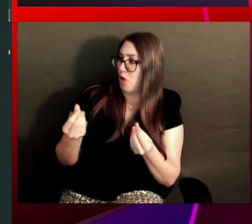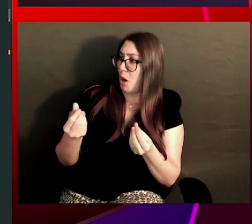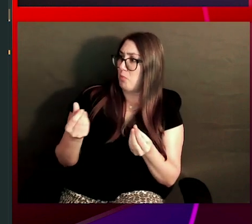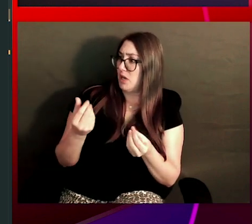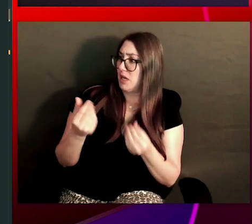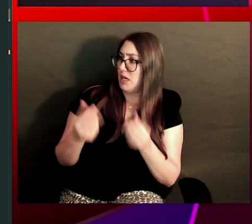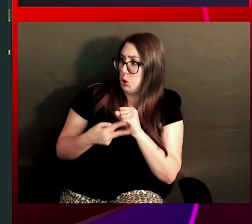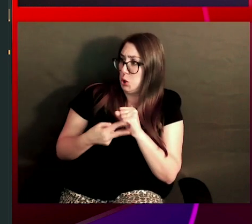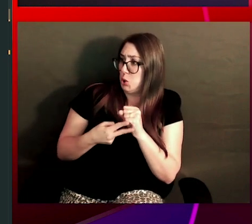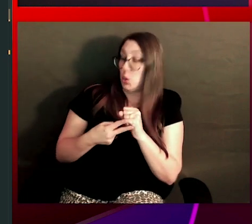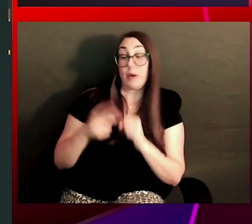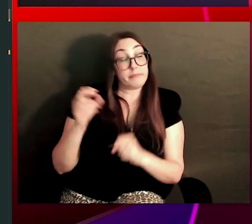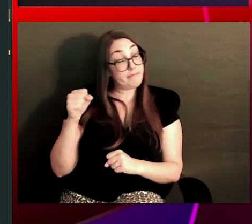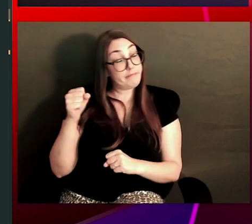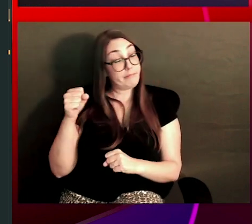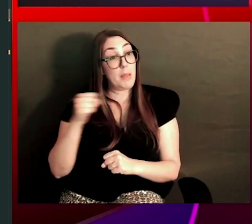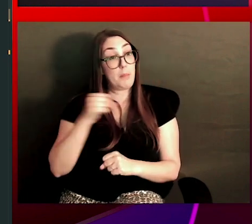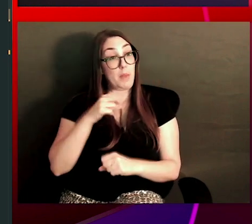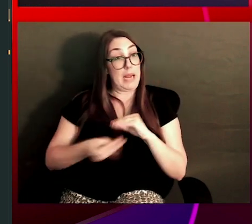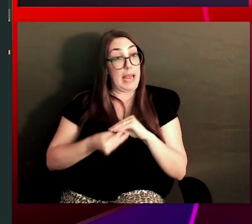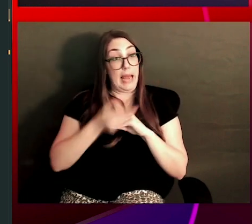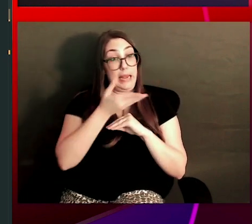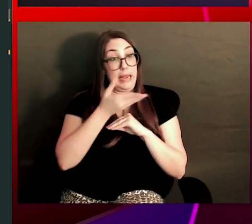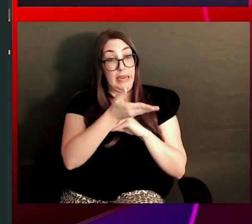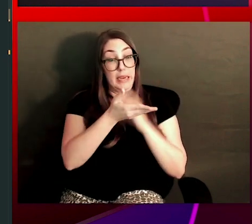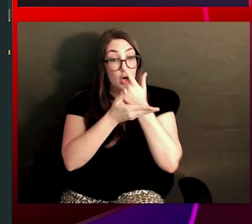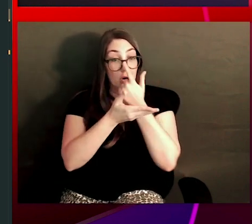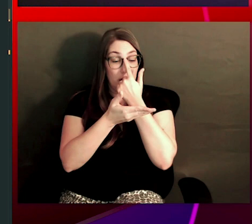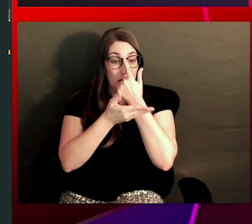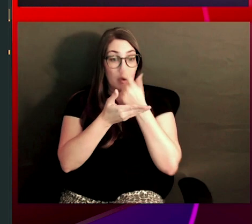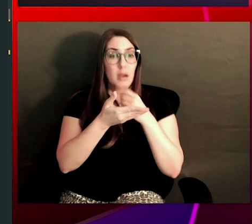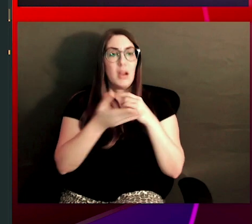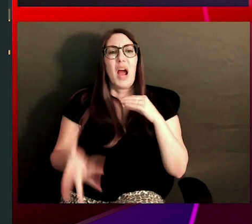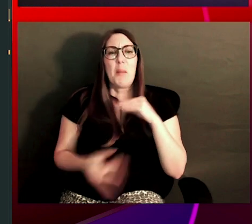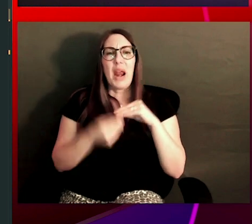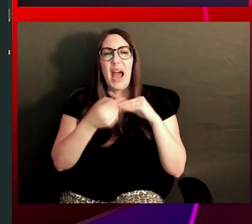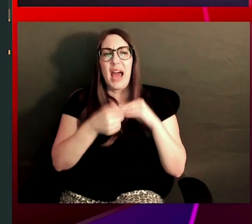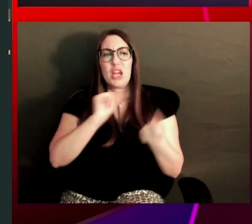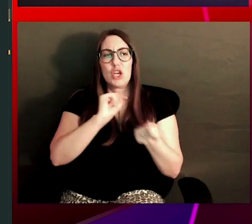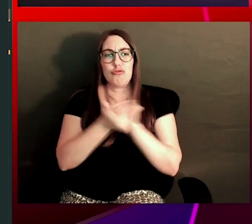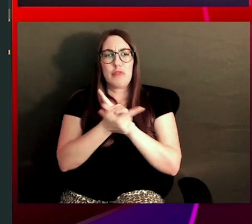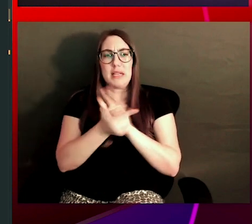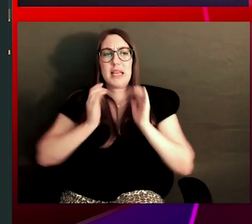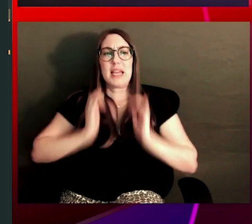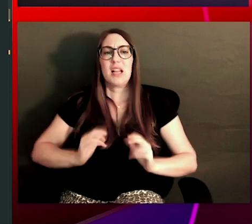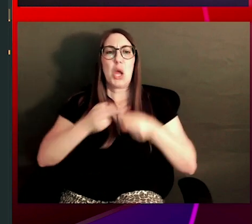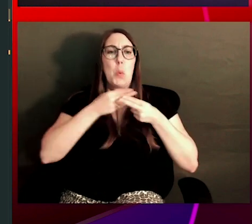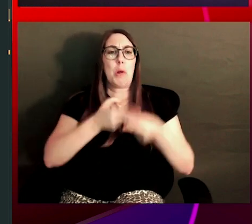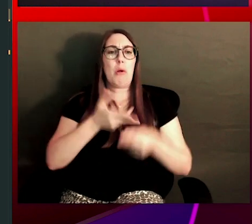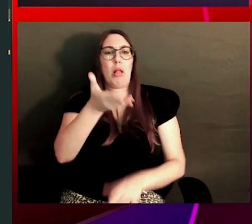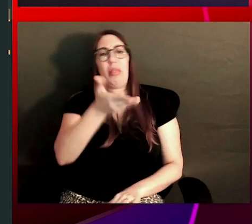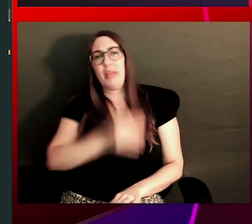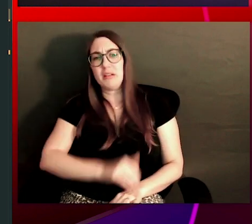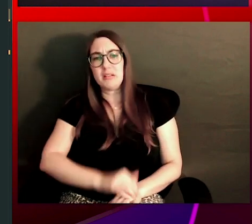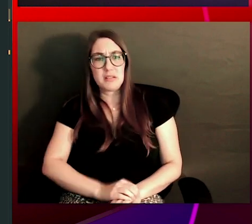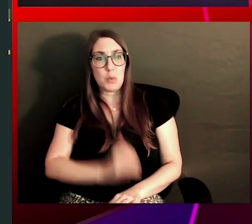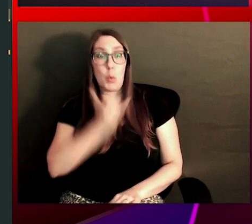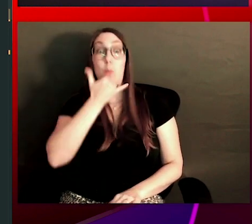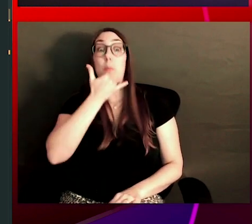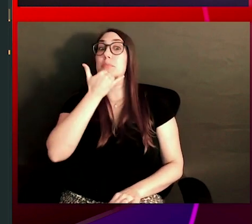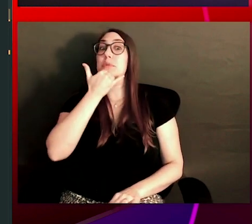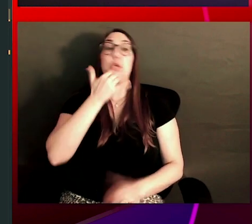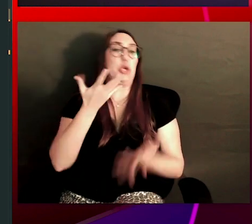So we're going to put that in this underscore, let's call it, what do I call it in here? Translate client. All right, let's call it this underscore, oops, don't want the